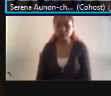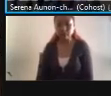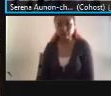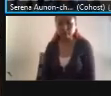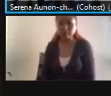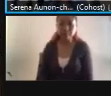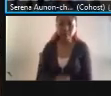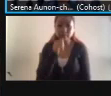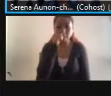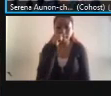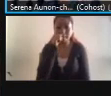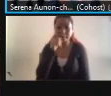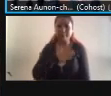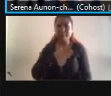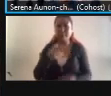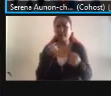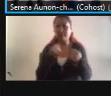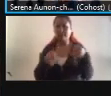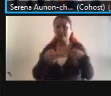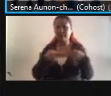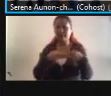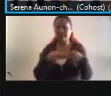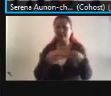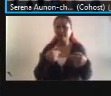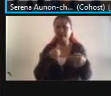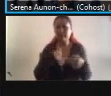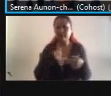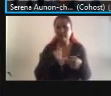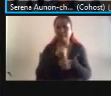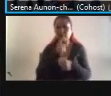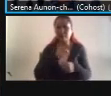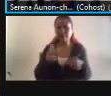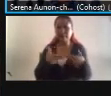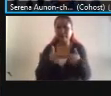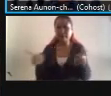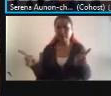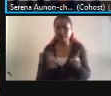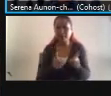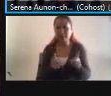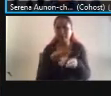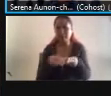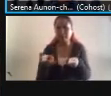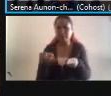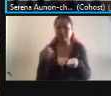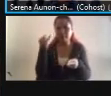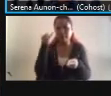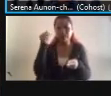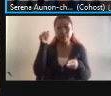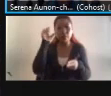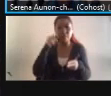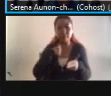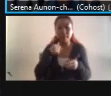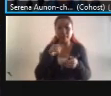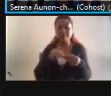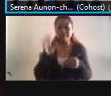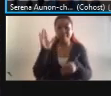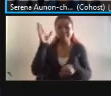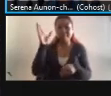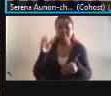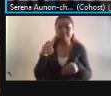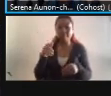And finally, this is my last slide. I kept my slide number short. For those of you who have heard me talk before, I try to tell as much of a story as